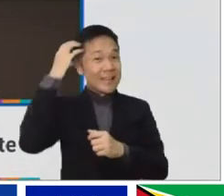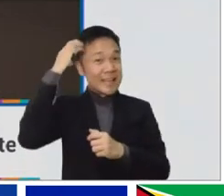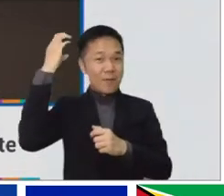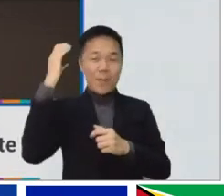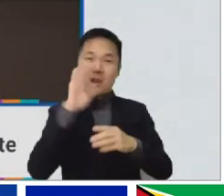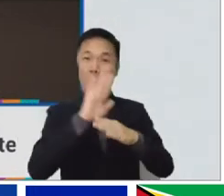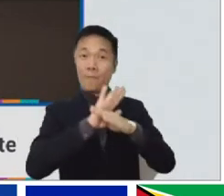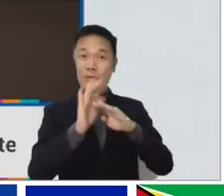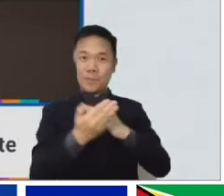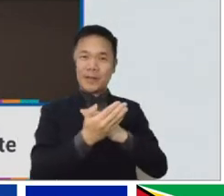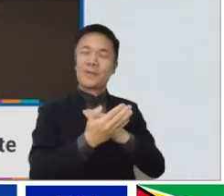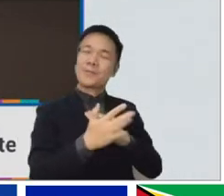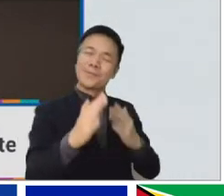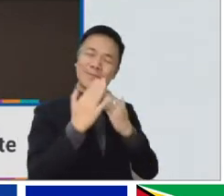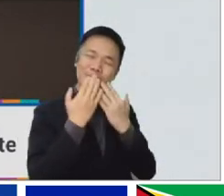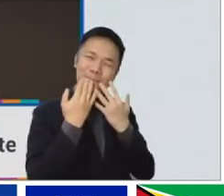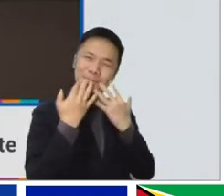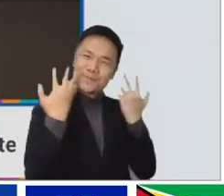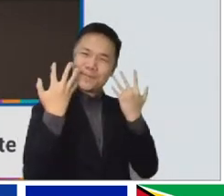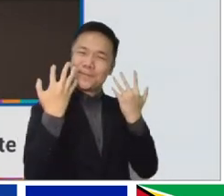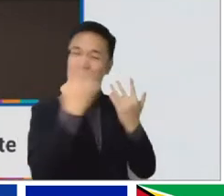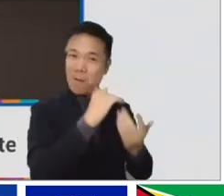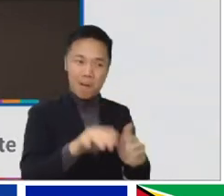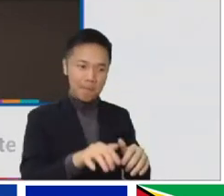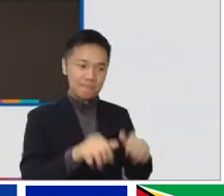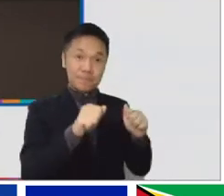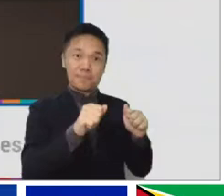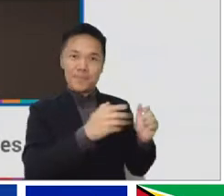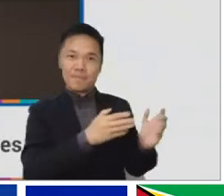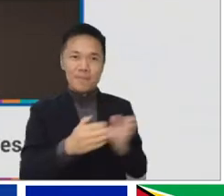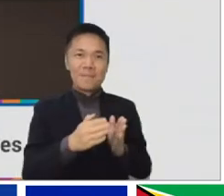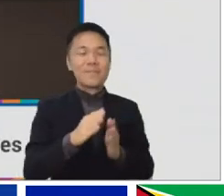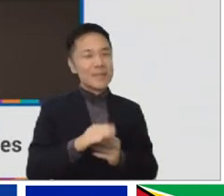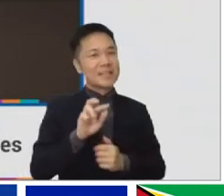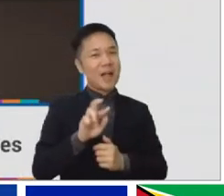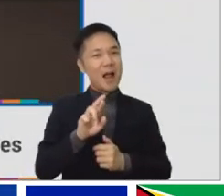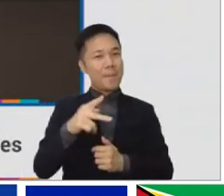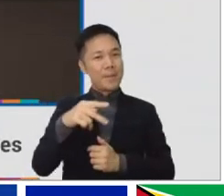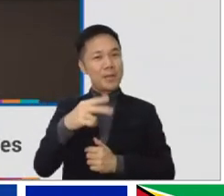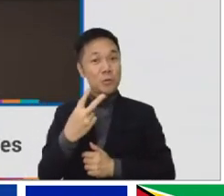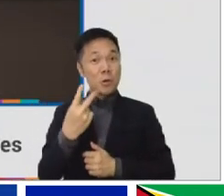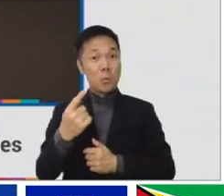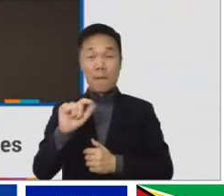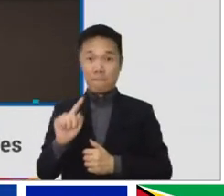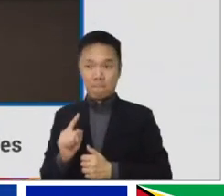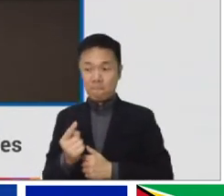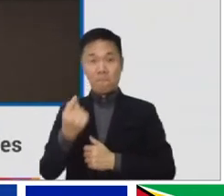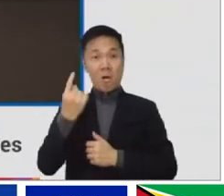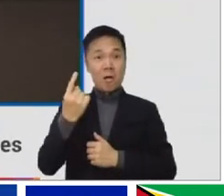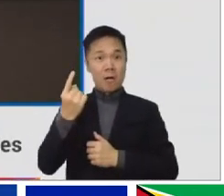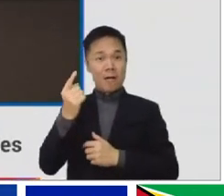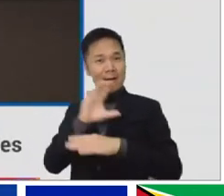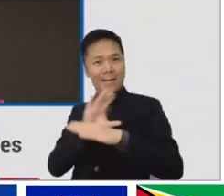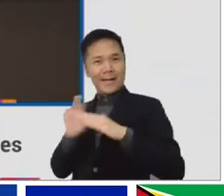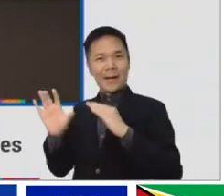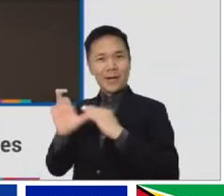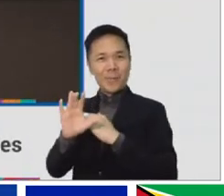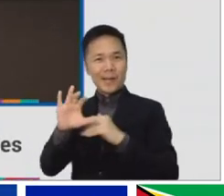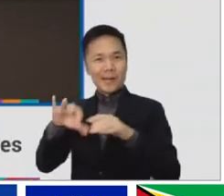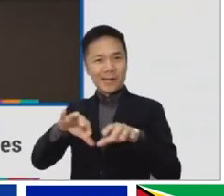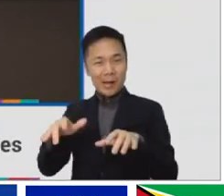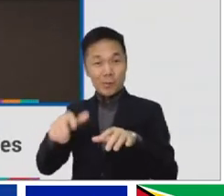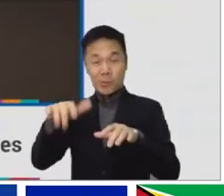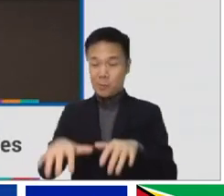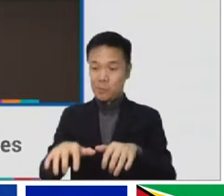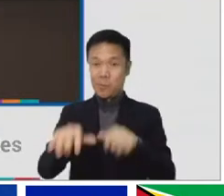RP21. The very first time that a Caribbean country has had the honor. So we just would like to acknowledge the organizers and the